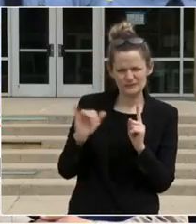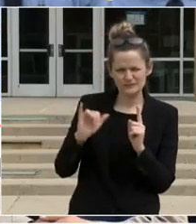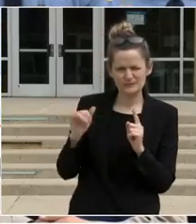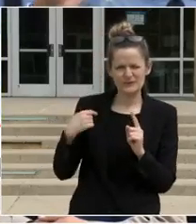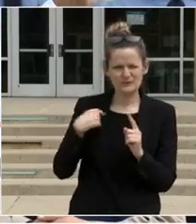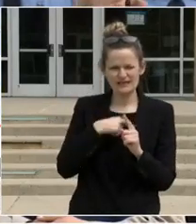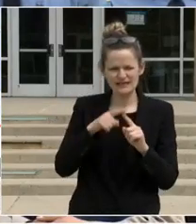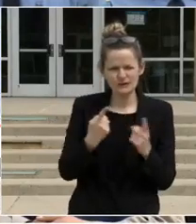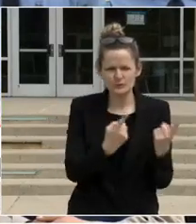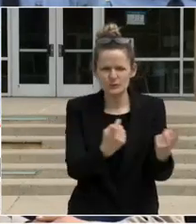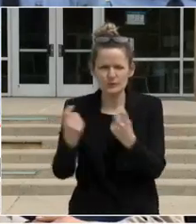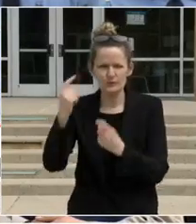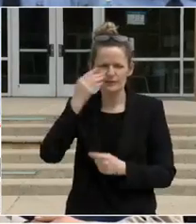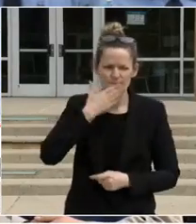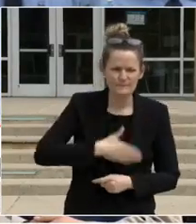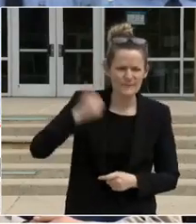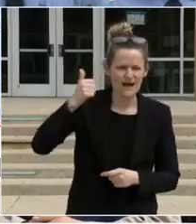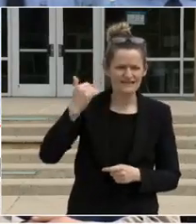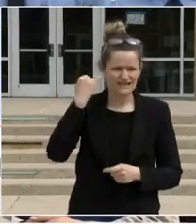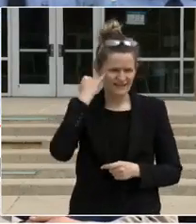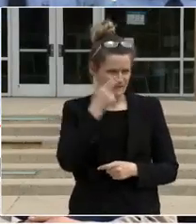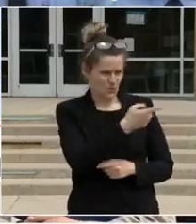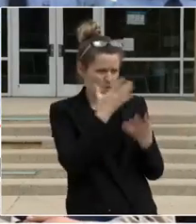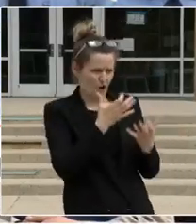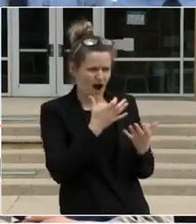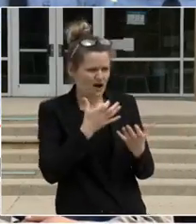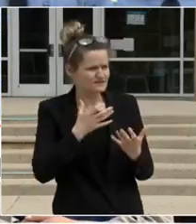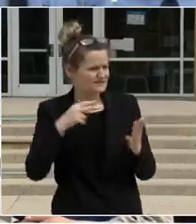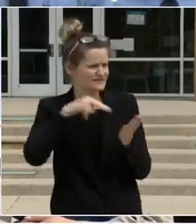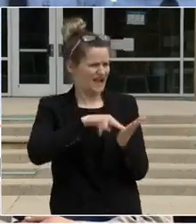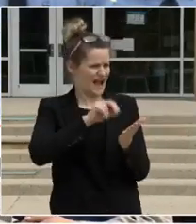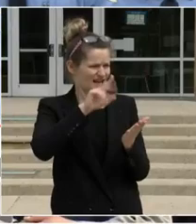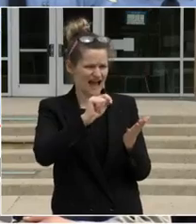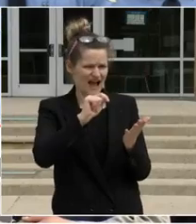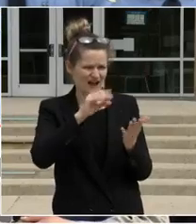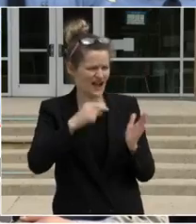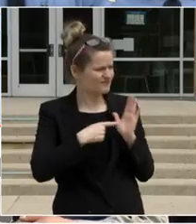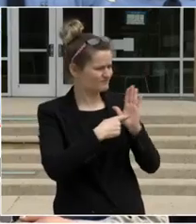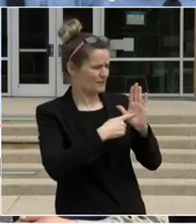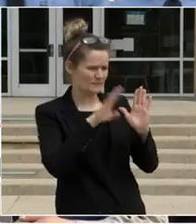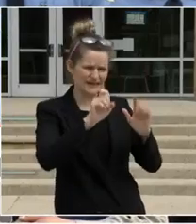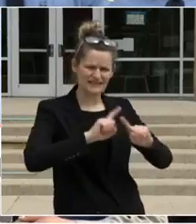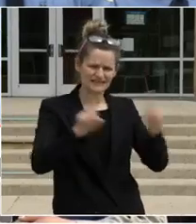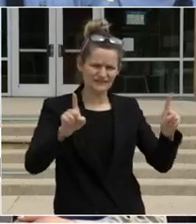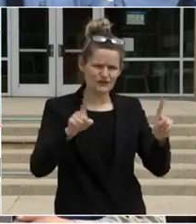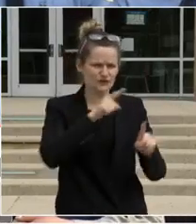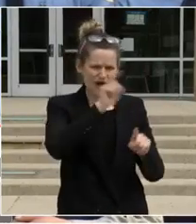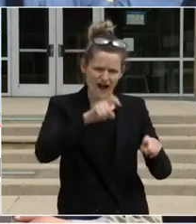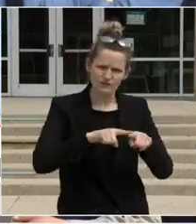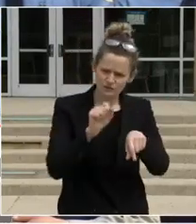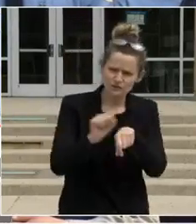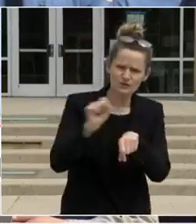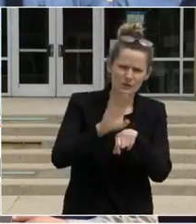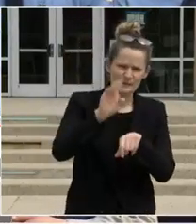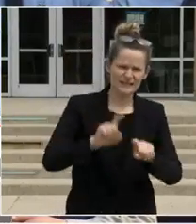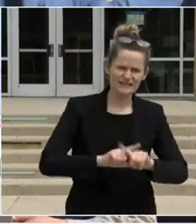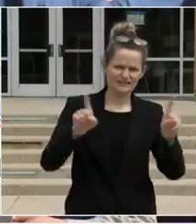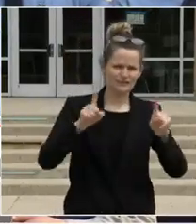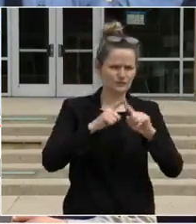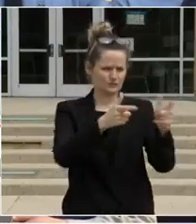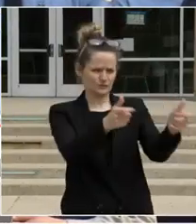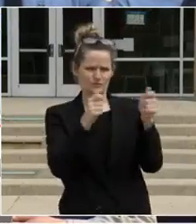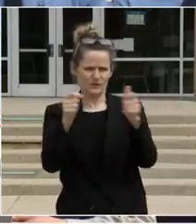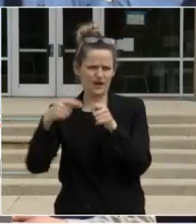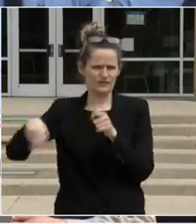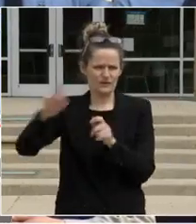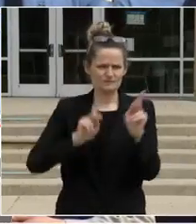to stand out, we have to do things that are different, some things that are different from what we've done before to attract people, but as the mayor mentioned, not just get them here,